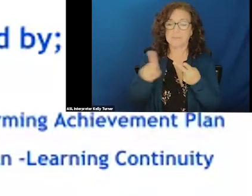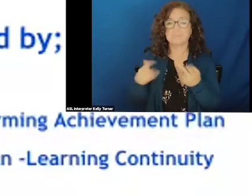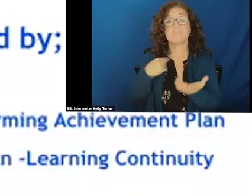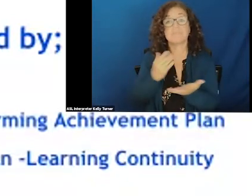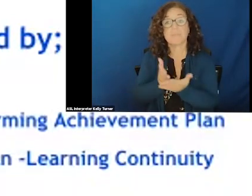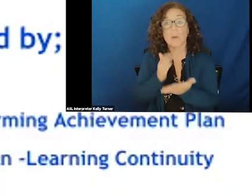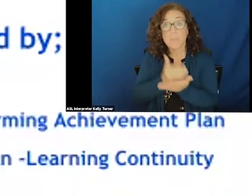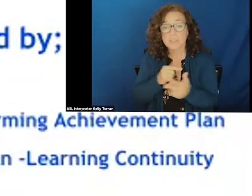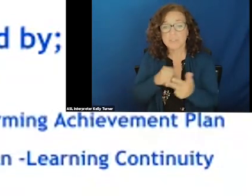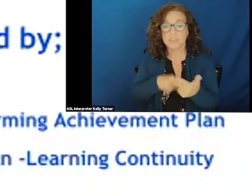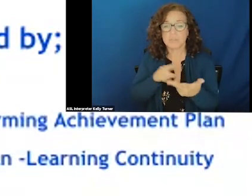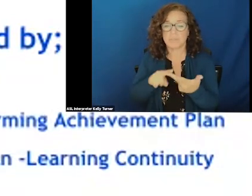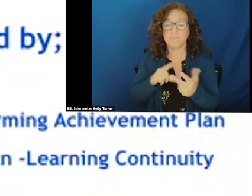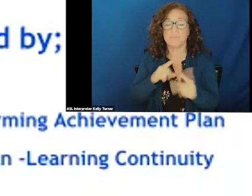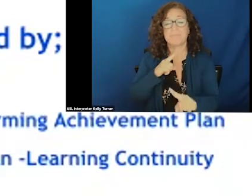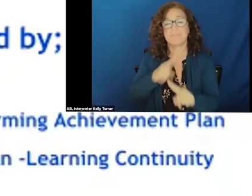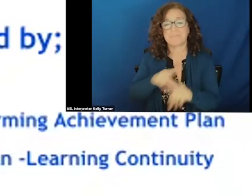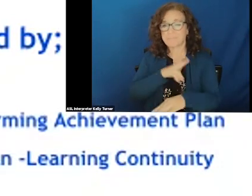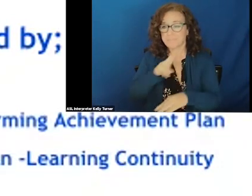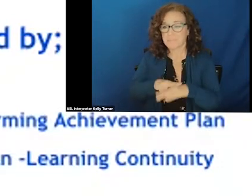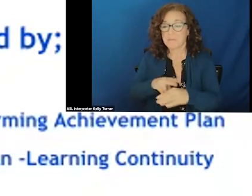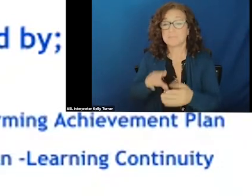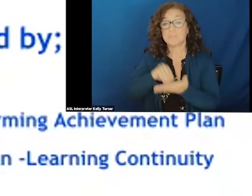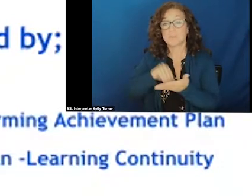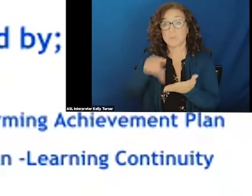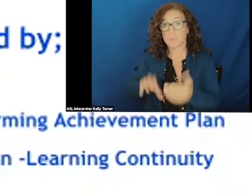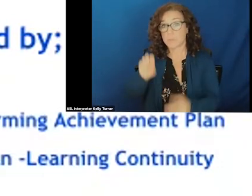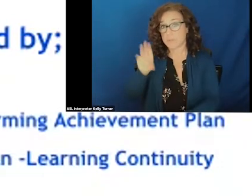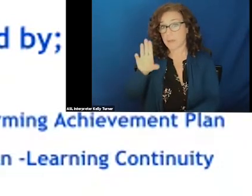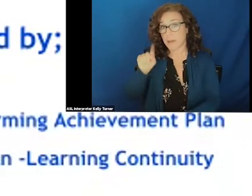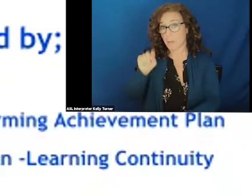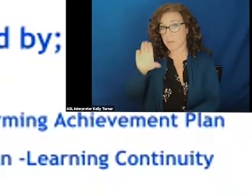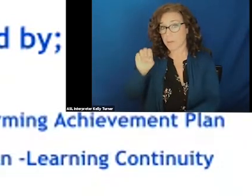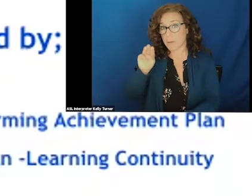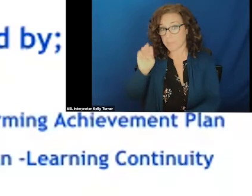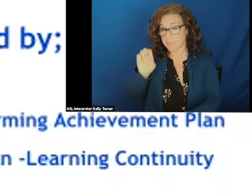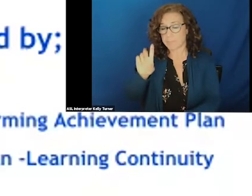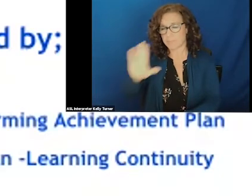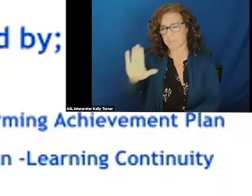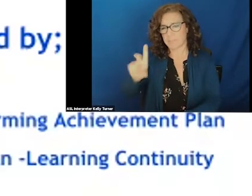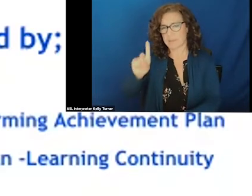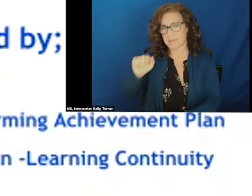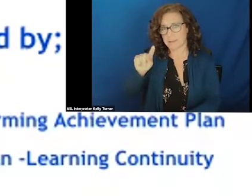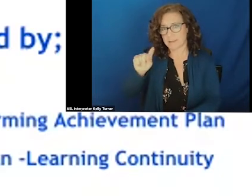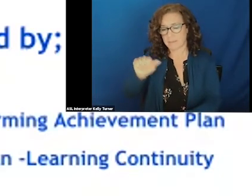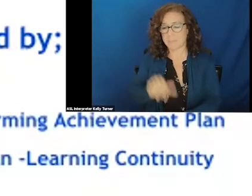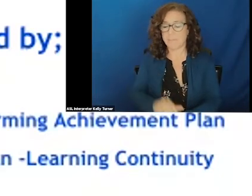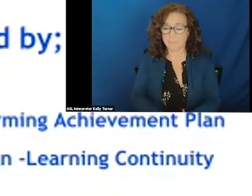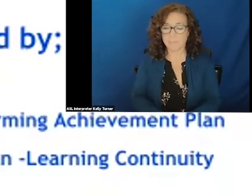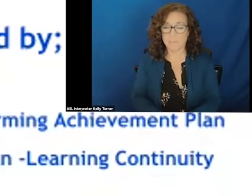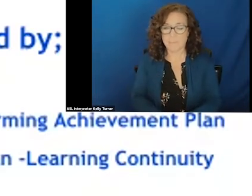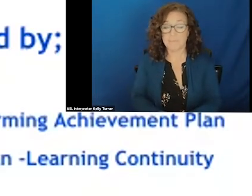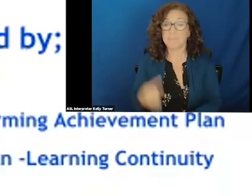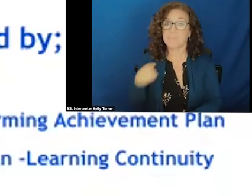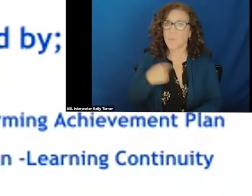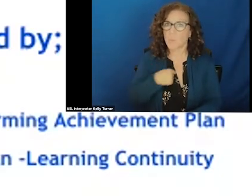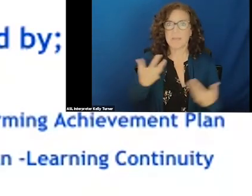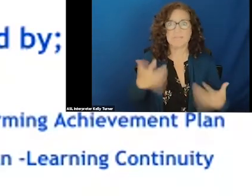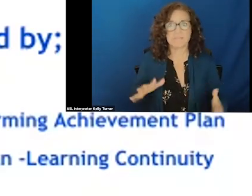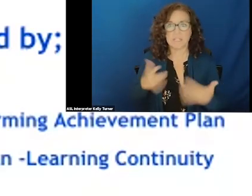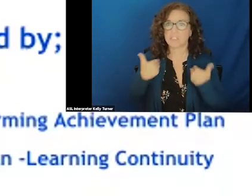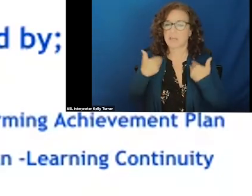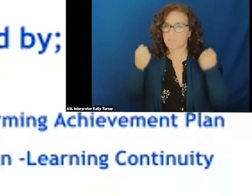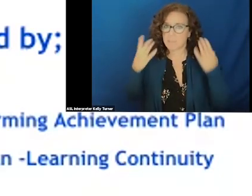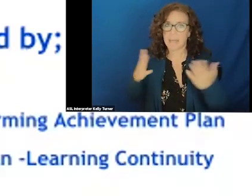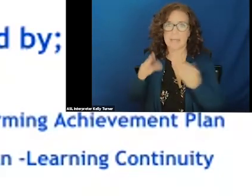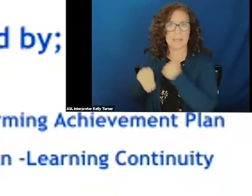a lot of outreach events in spite of the pandemic and contacts with our families and staff since the start of the school year. It sounds